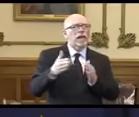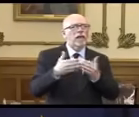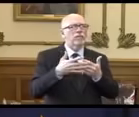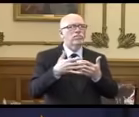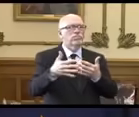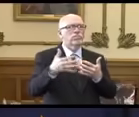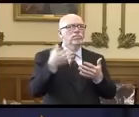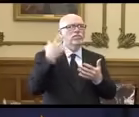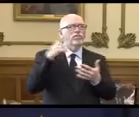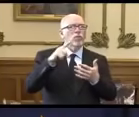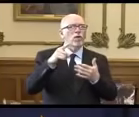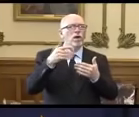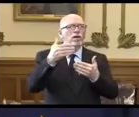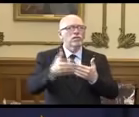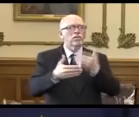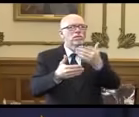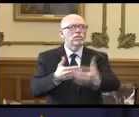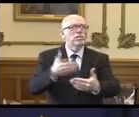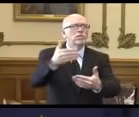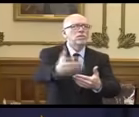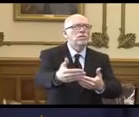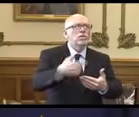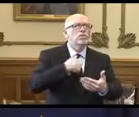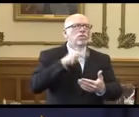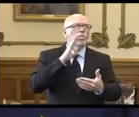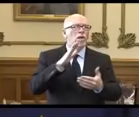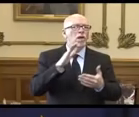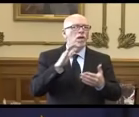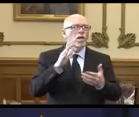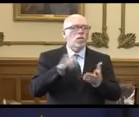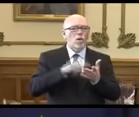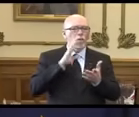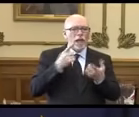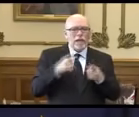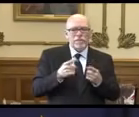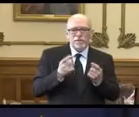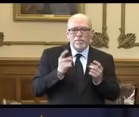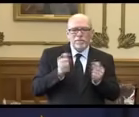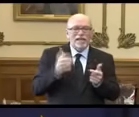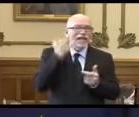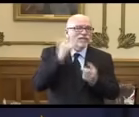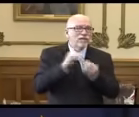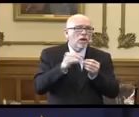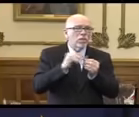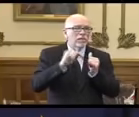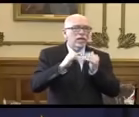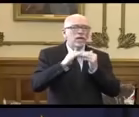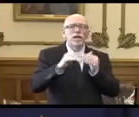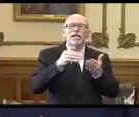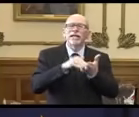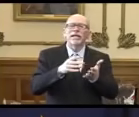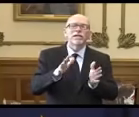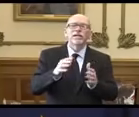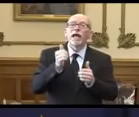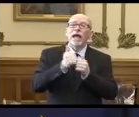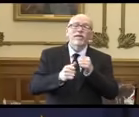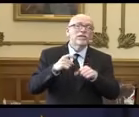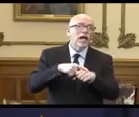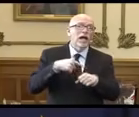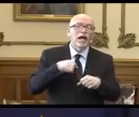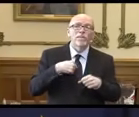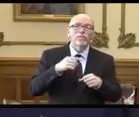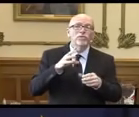of stages. What will immediately take effect if the numbers hold up. Again, I want this, look, every time I talk